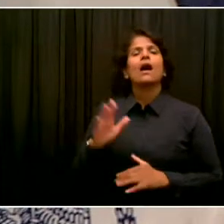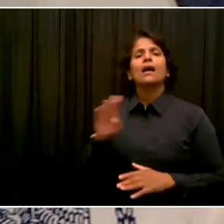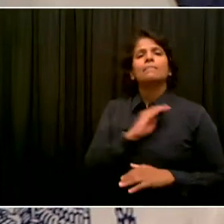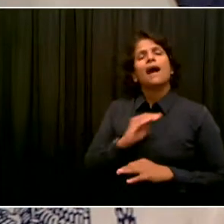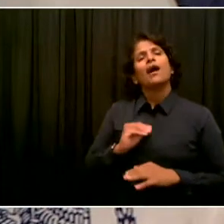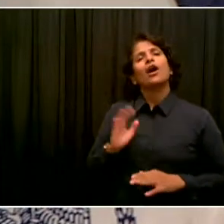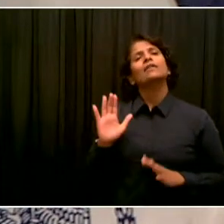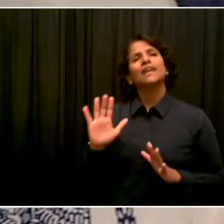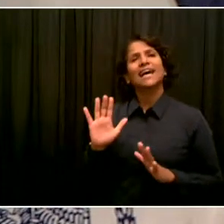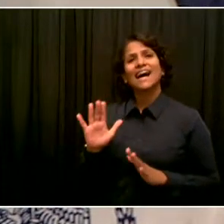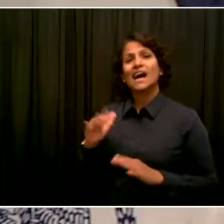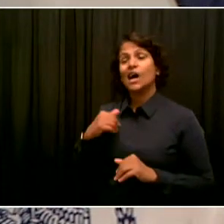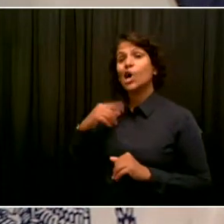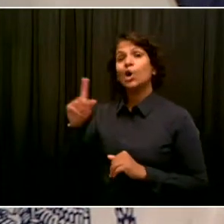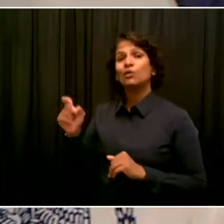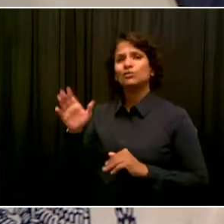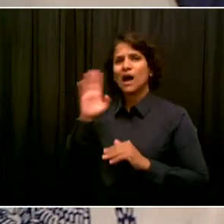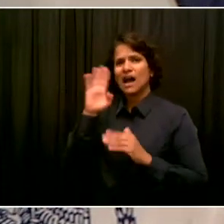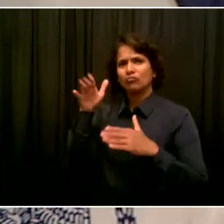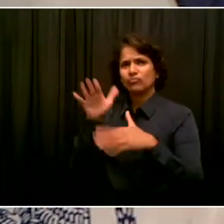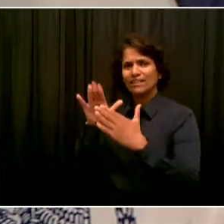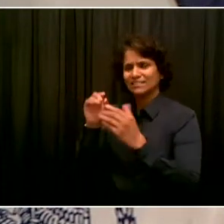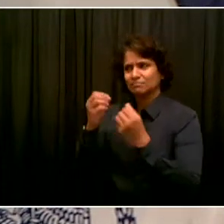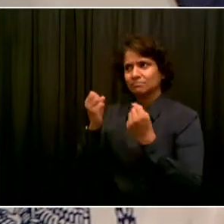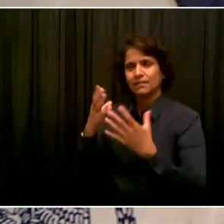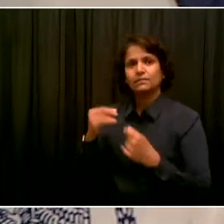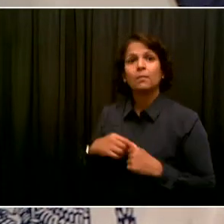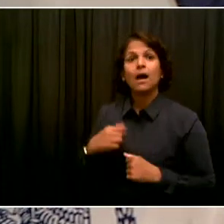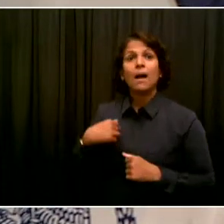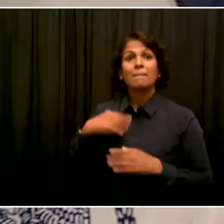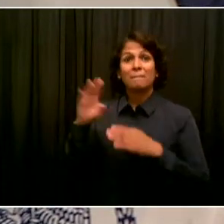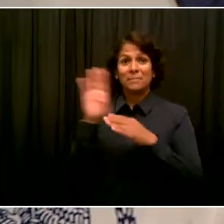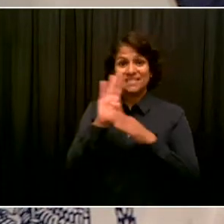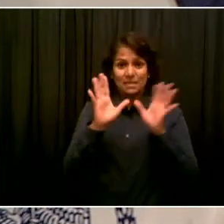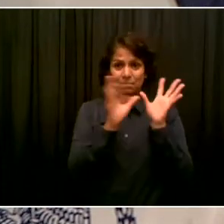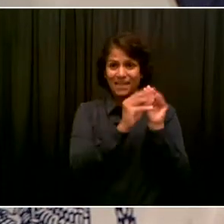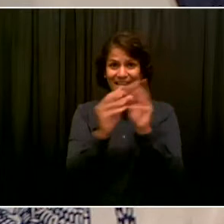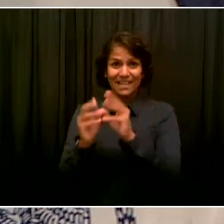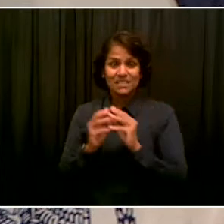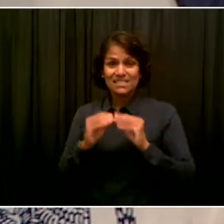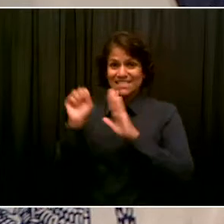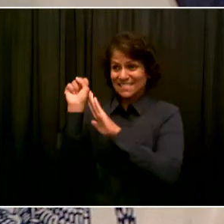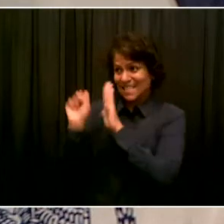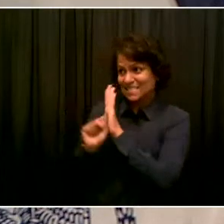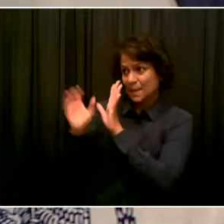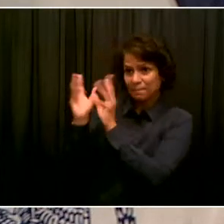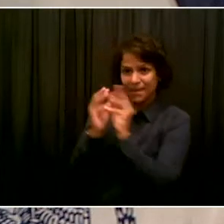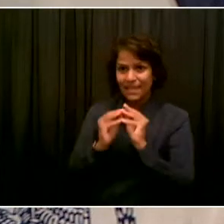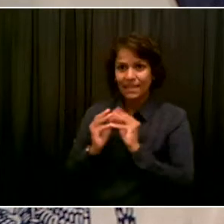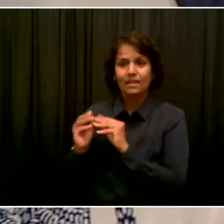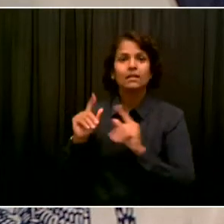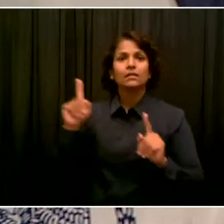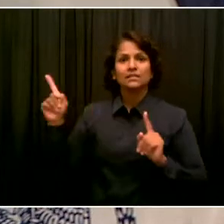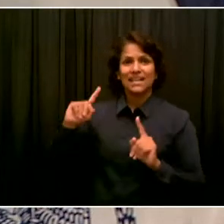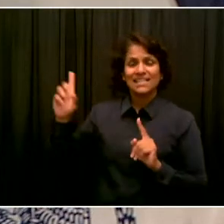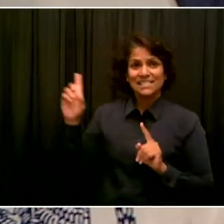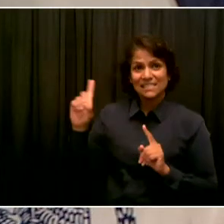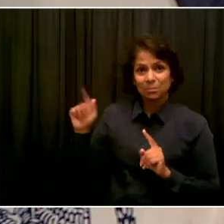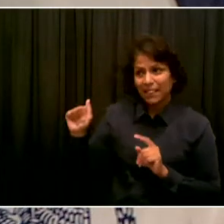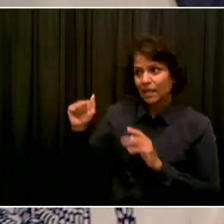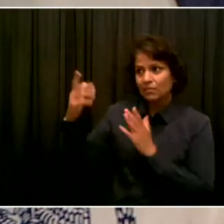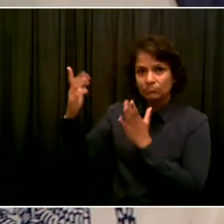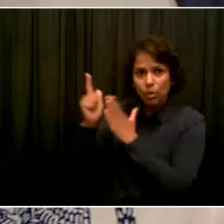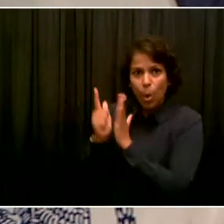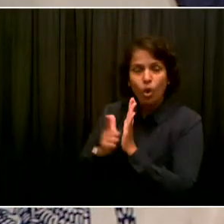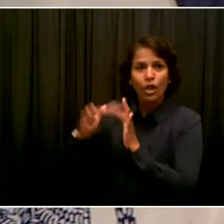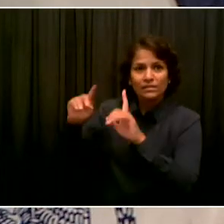underlying issues, including with the state, including with DAs, different departments of the city. Got a lot of work to do